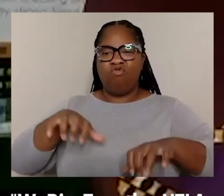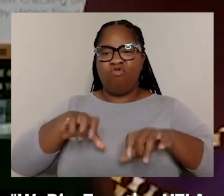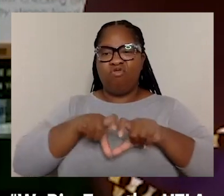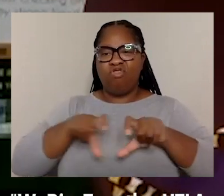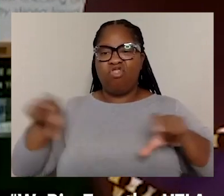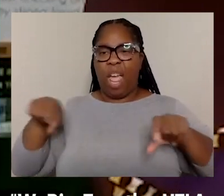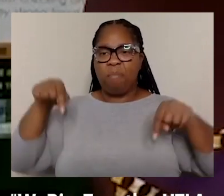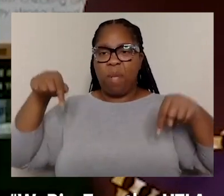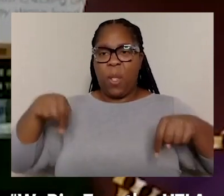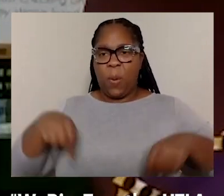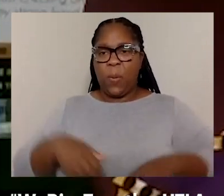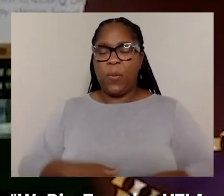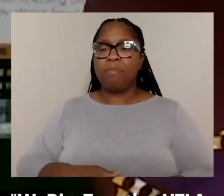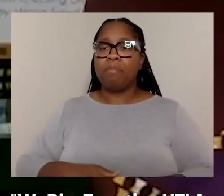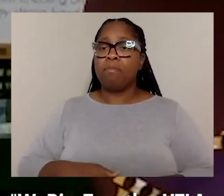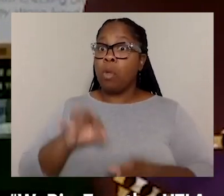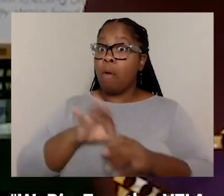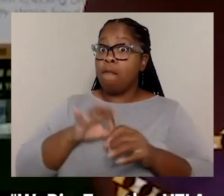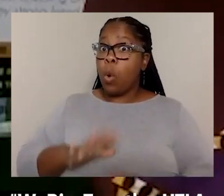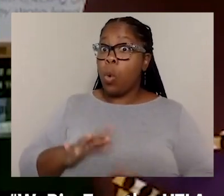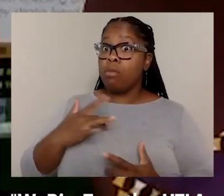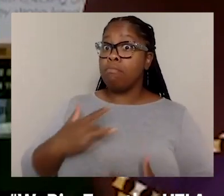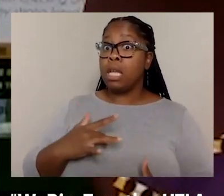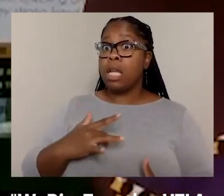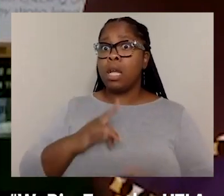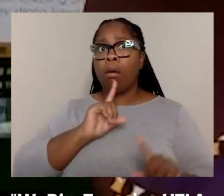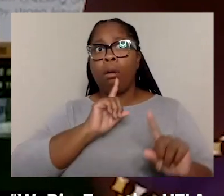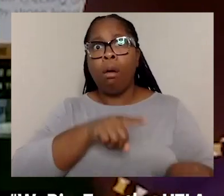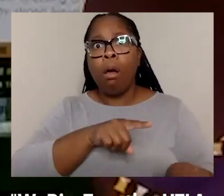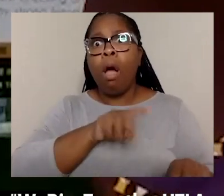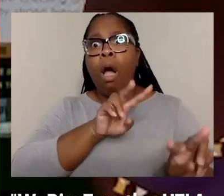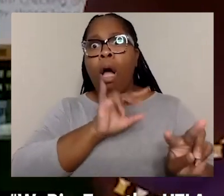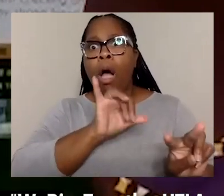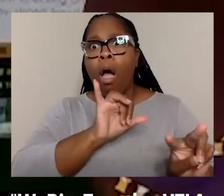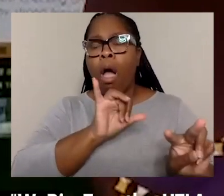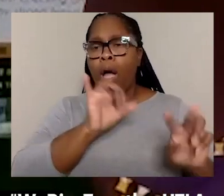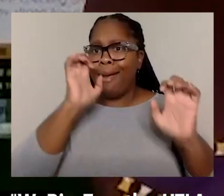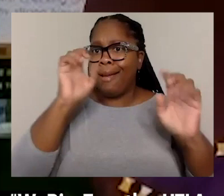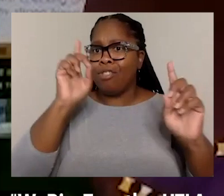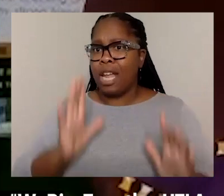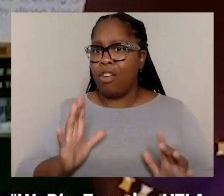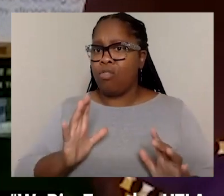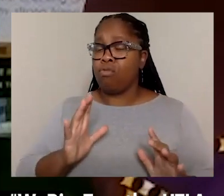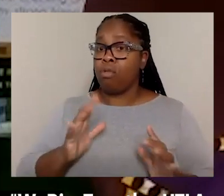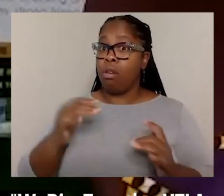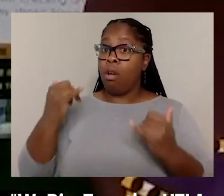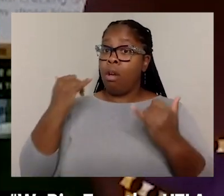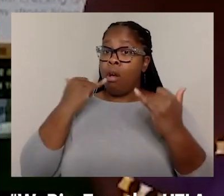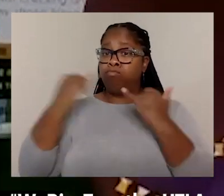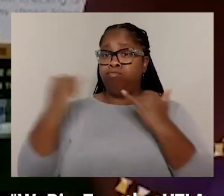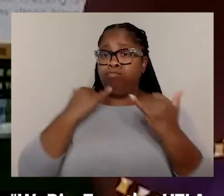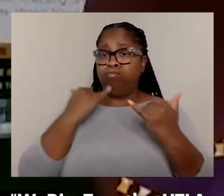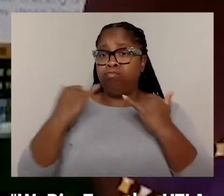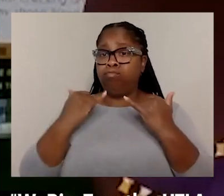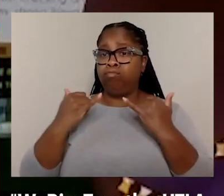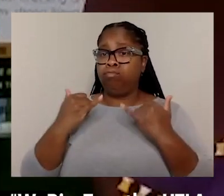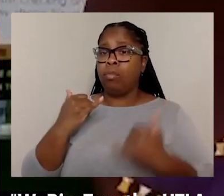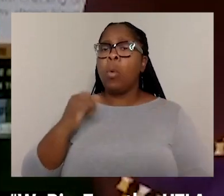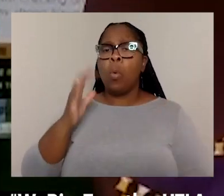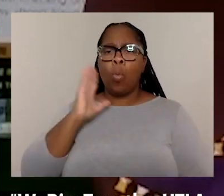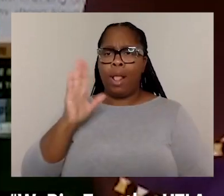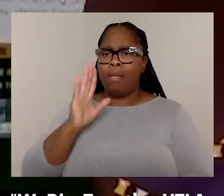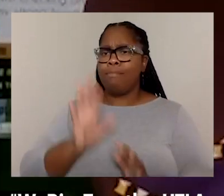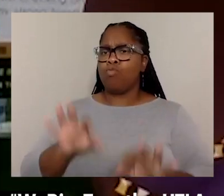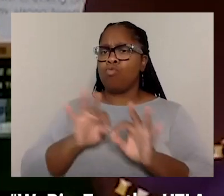Voters respond to educators. Phone banking will be crucial. Texting is great,